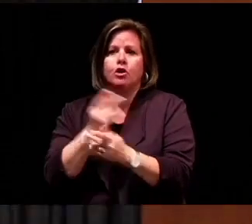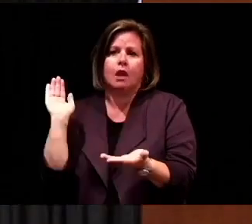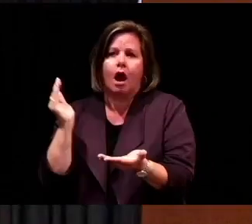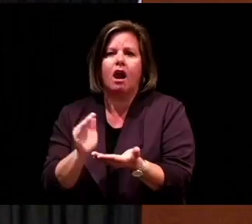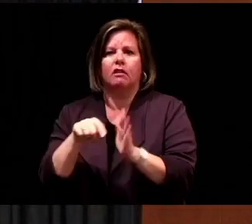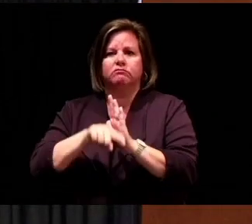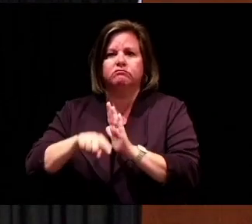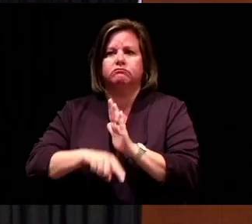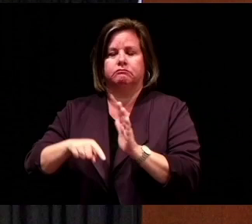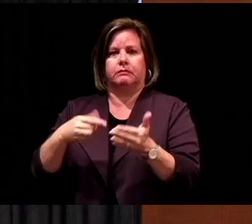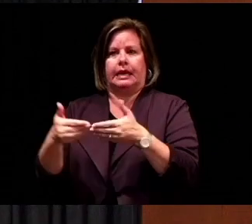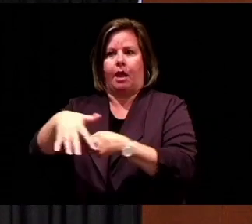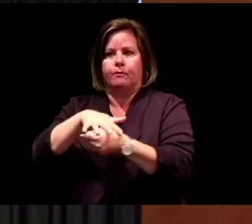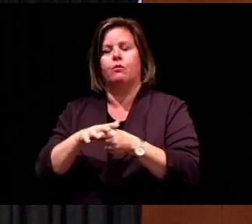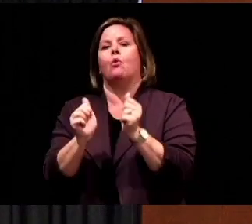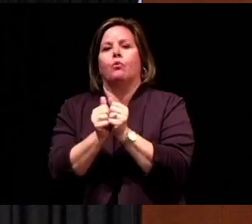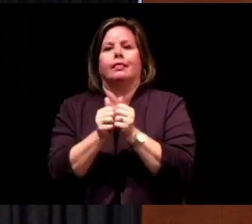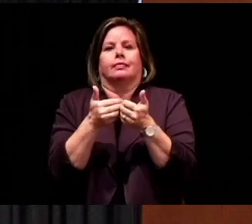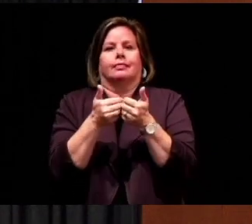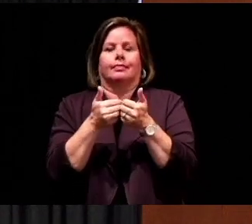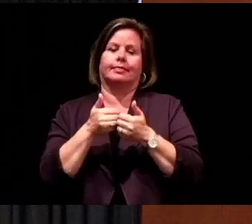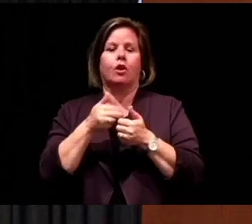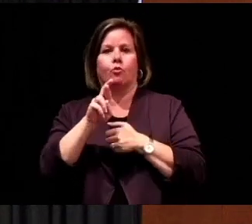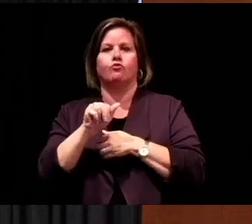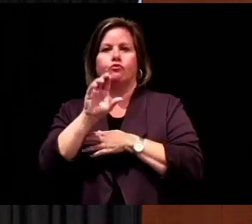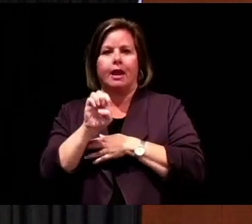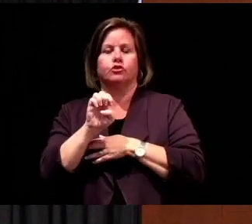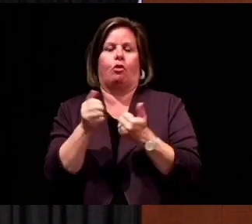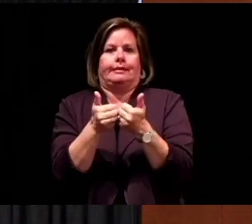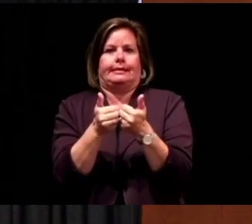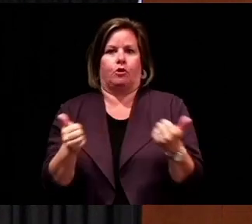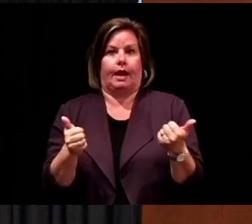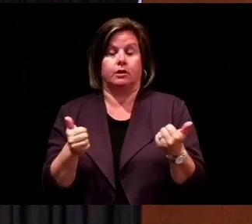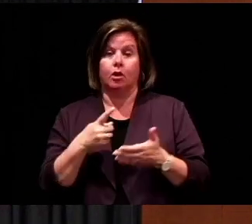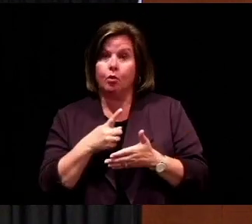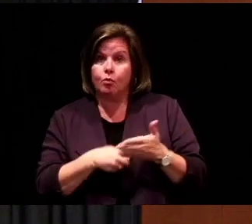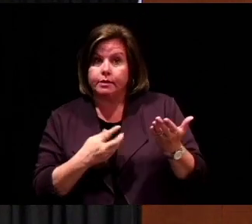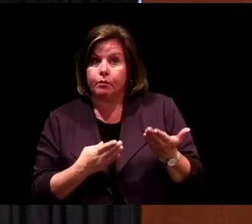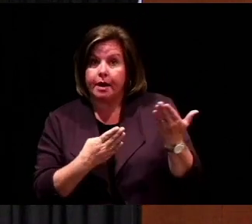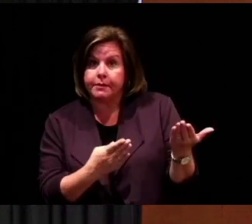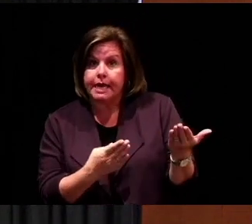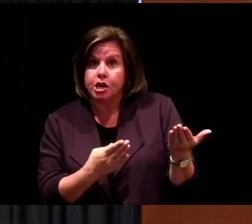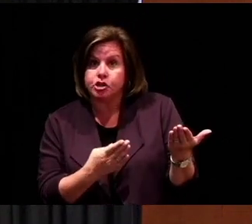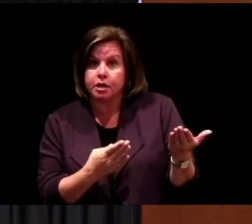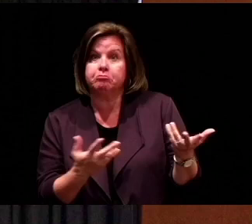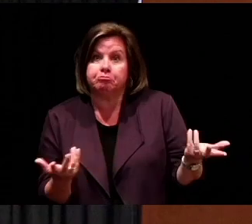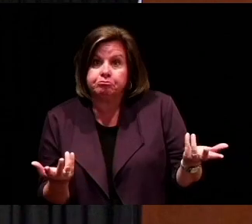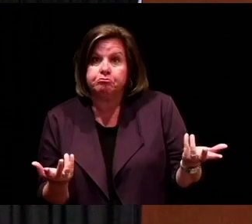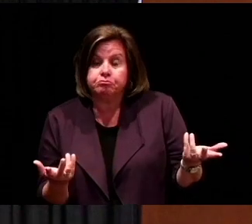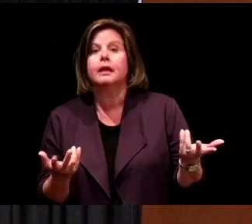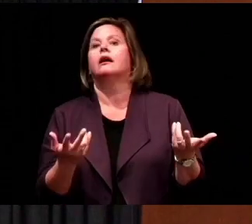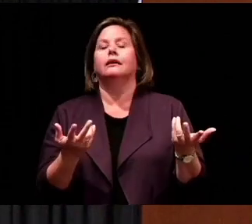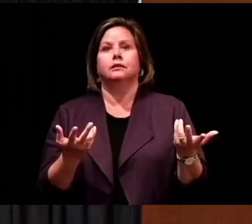Park, Illinois. How would you show that? How would you show that? If someone, black-headed female with a child, right, went